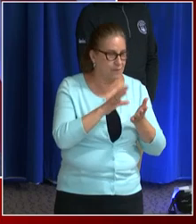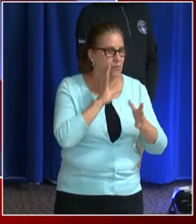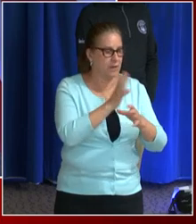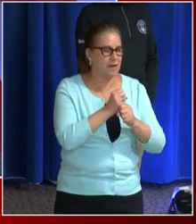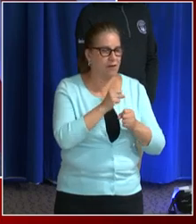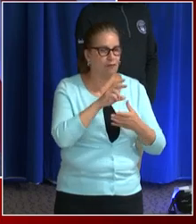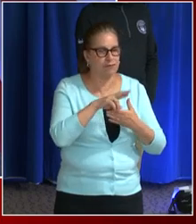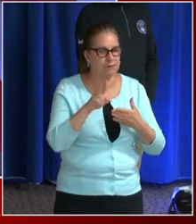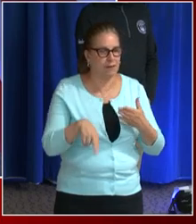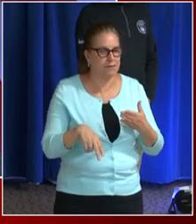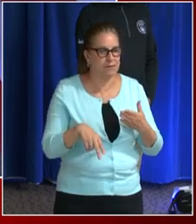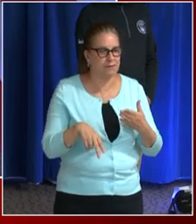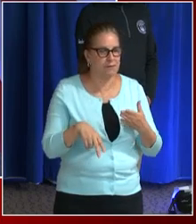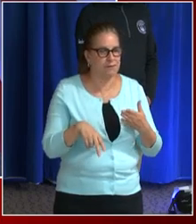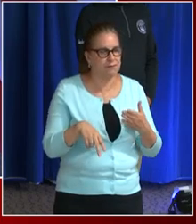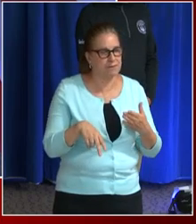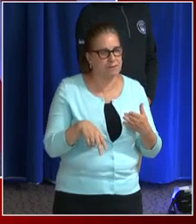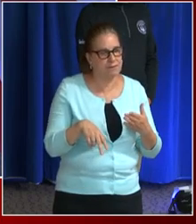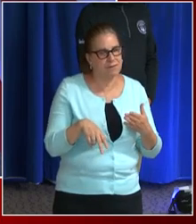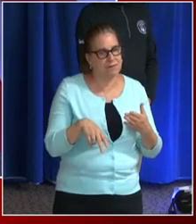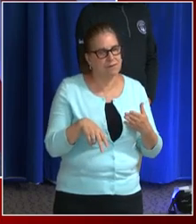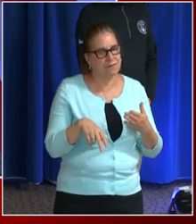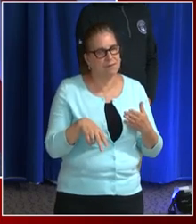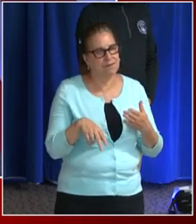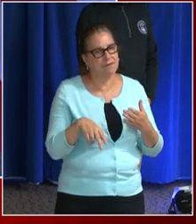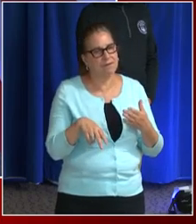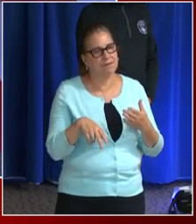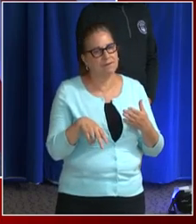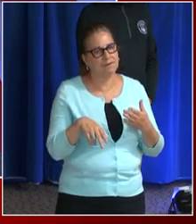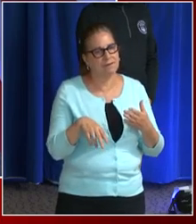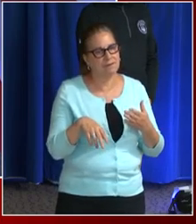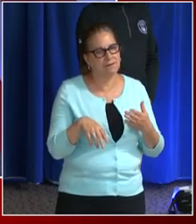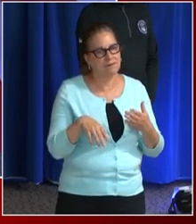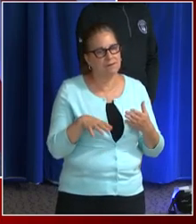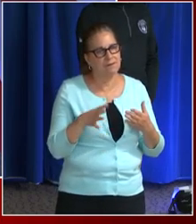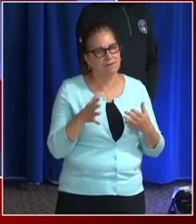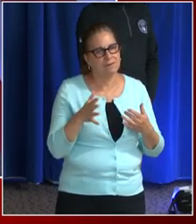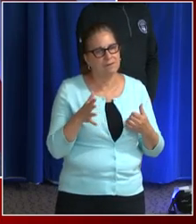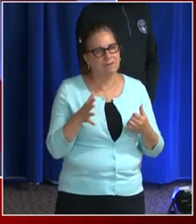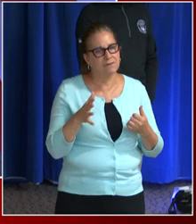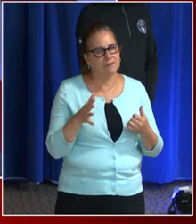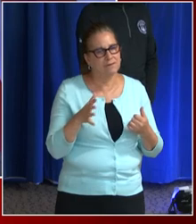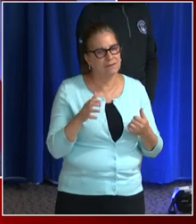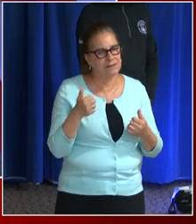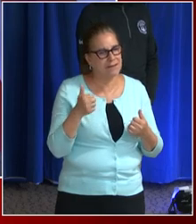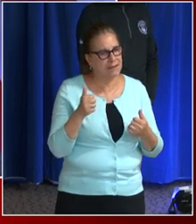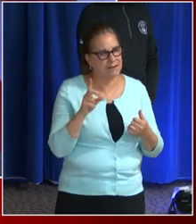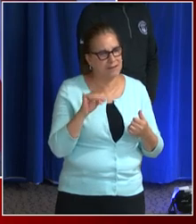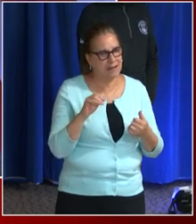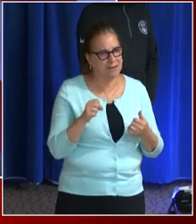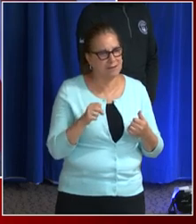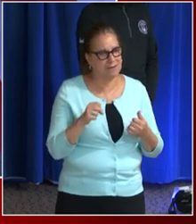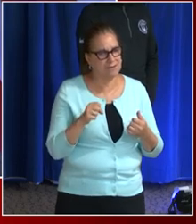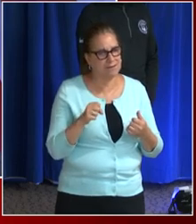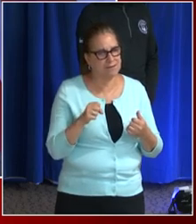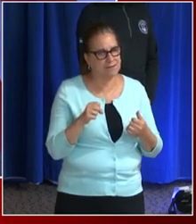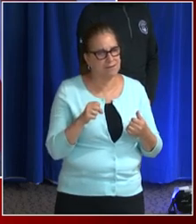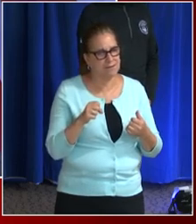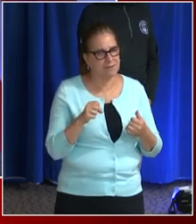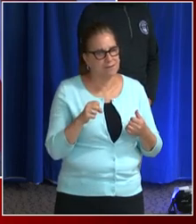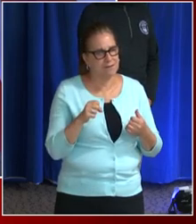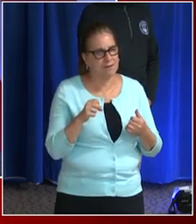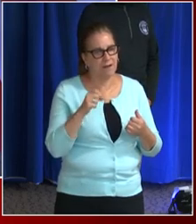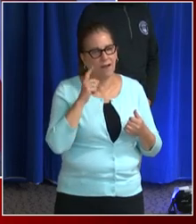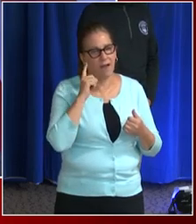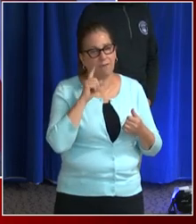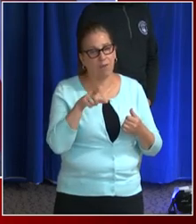least, I'm not sure, but I think they were allowed at least 10 days for the mail-in ballots to